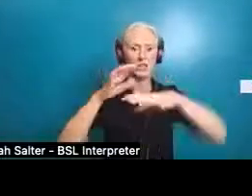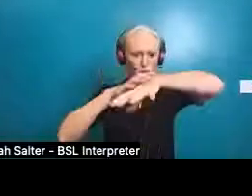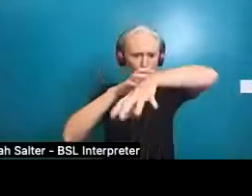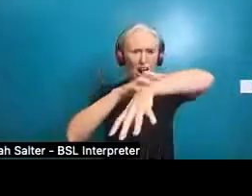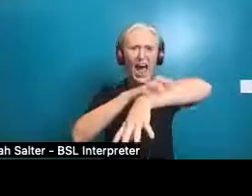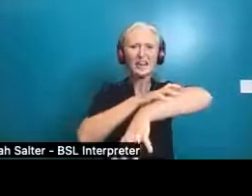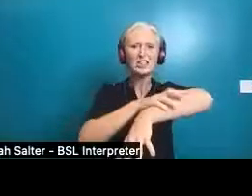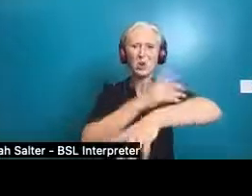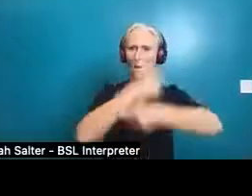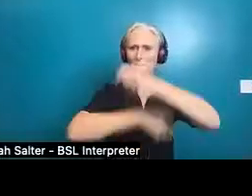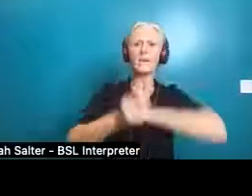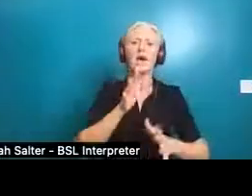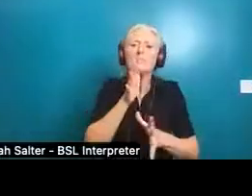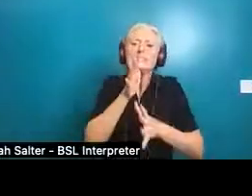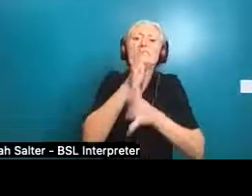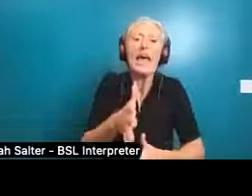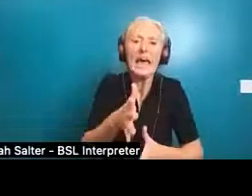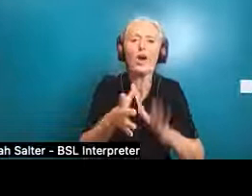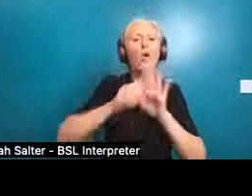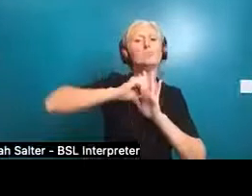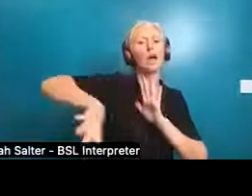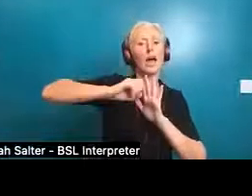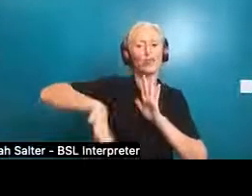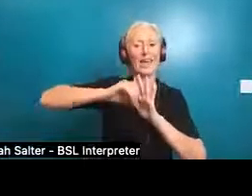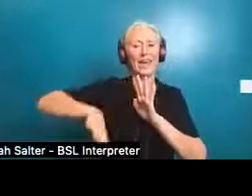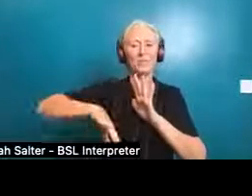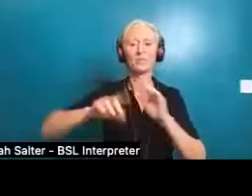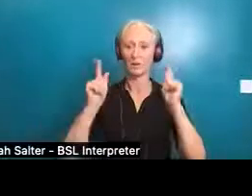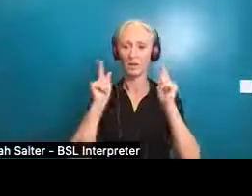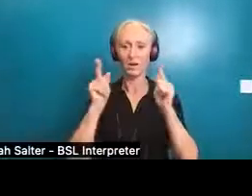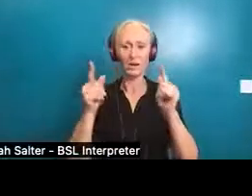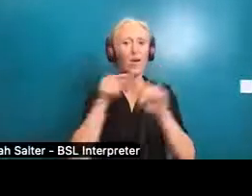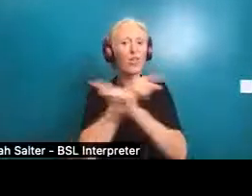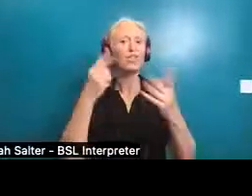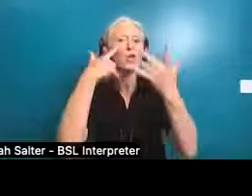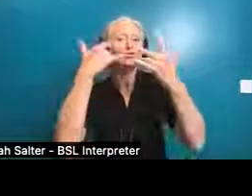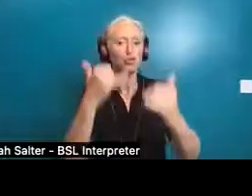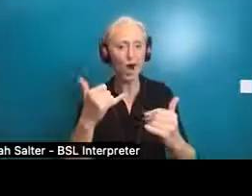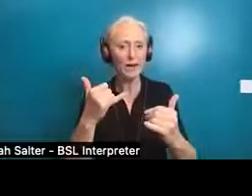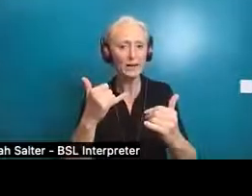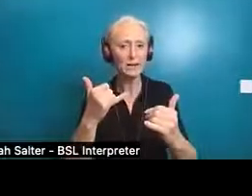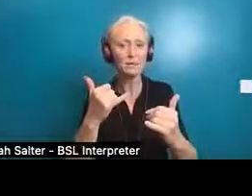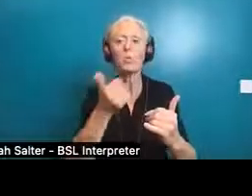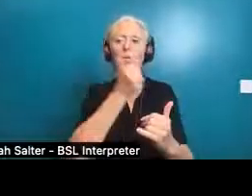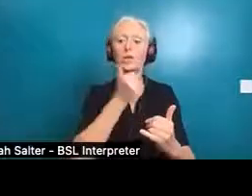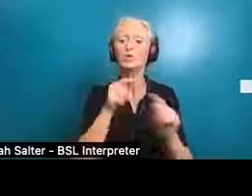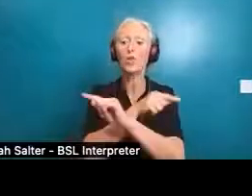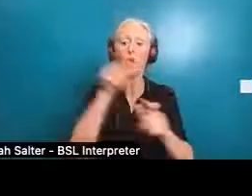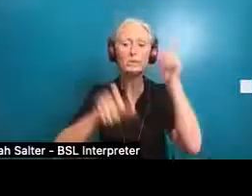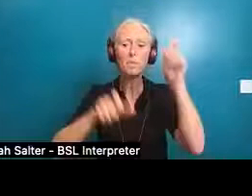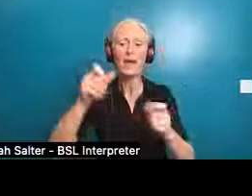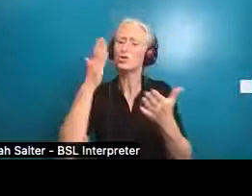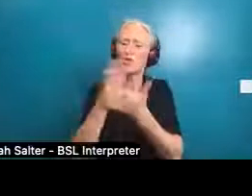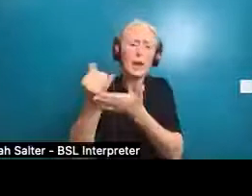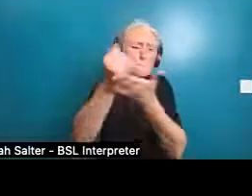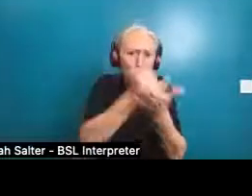or diarrhea or something like that? But those trials are conducted on usually patients with really, really poor vision, because